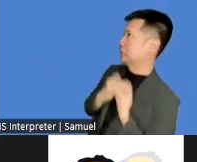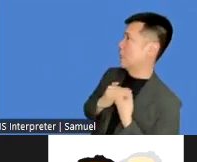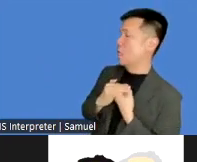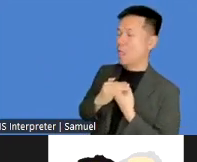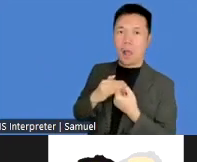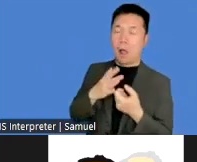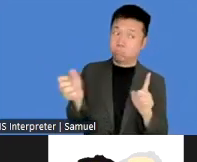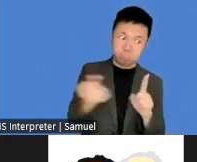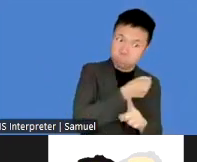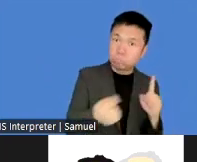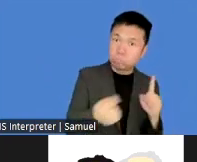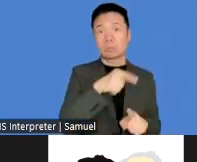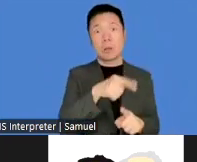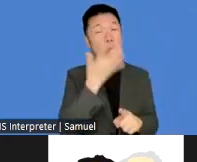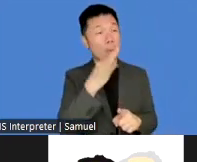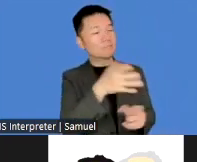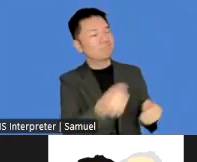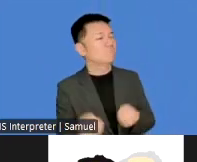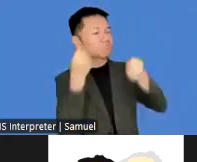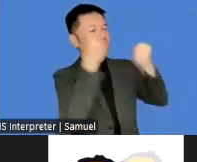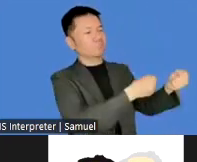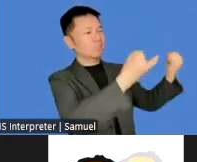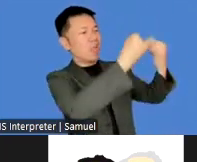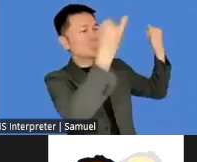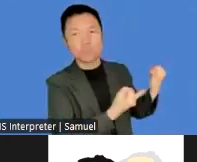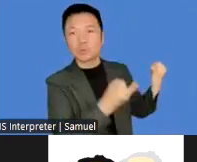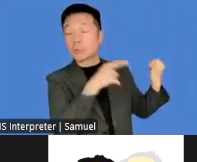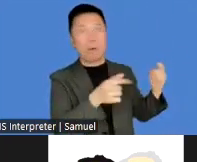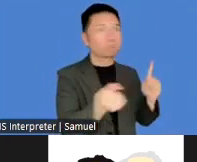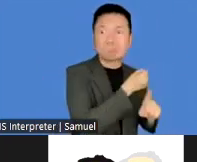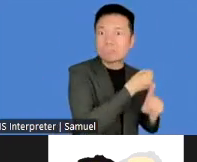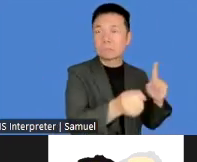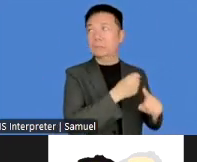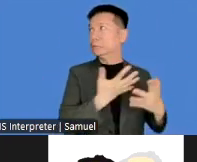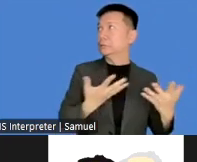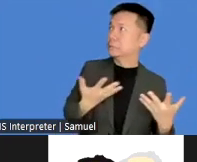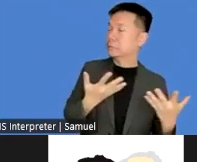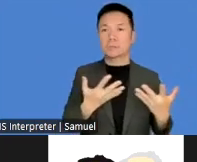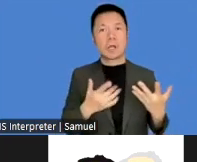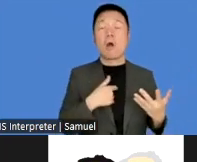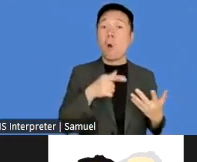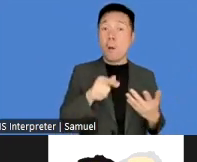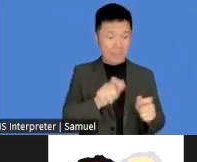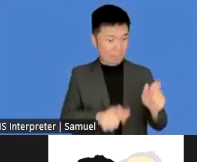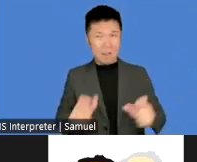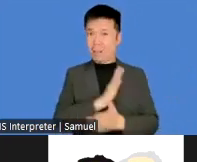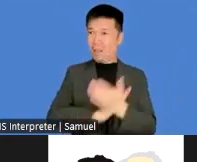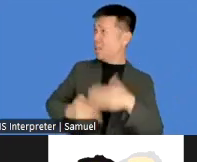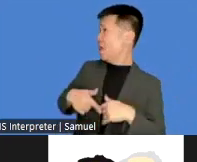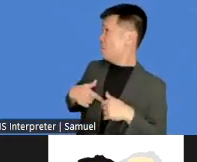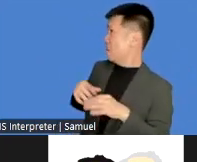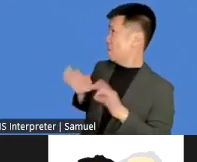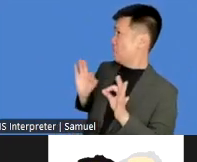in institutions, and those that are not in institutions are at risk of being placed into institutions.